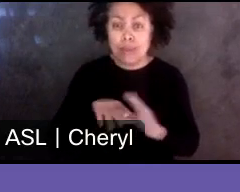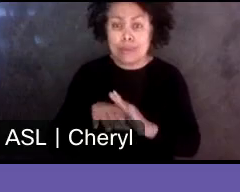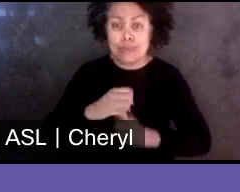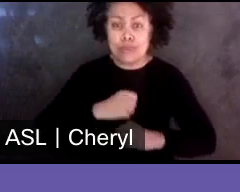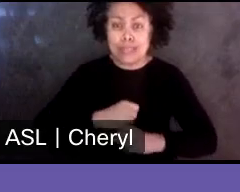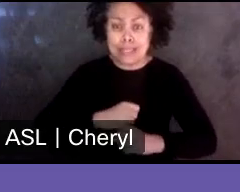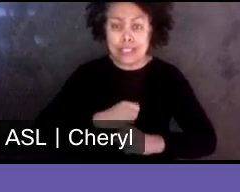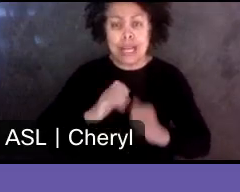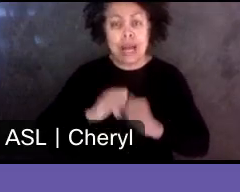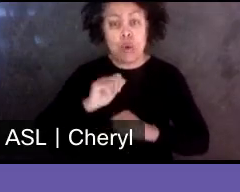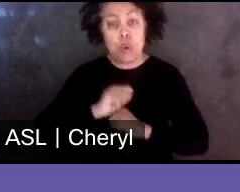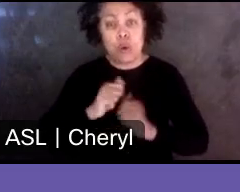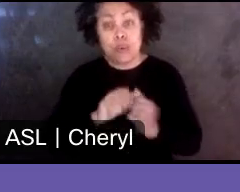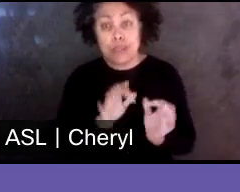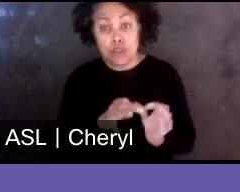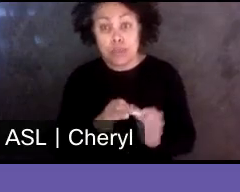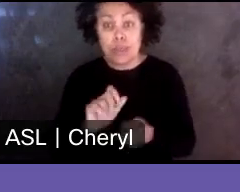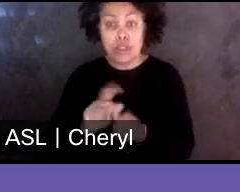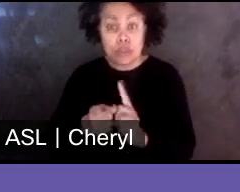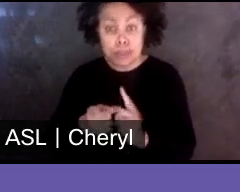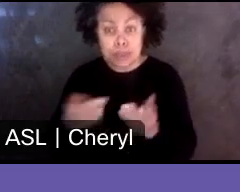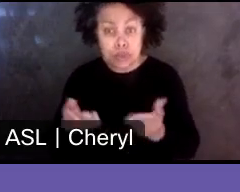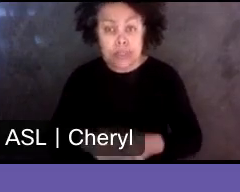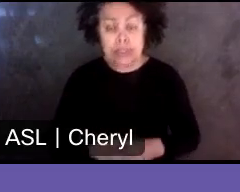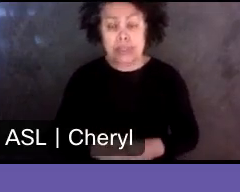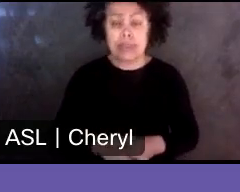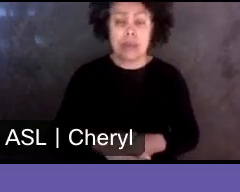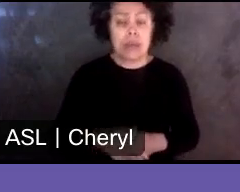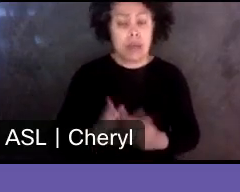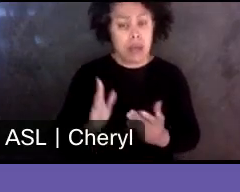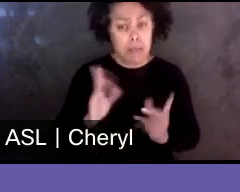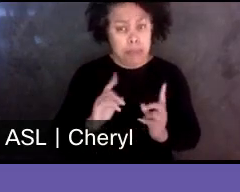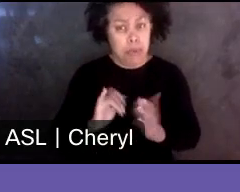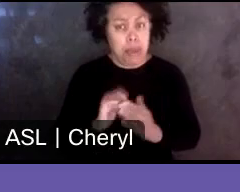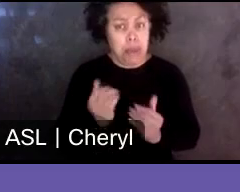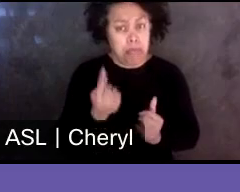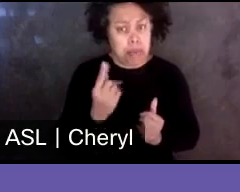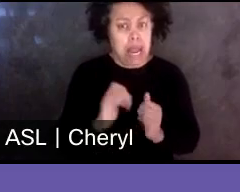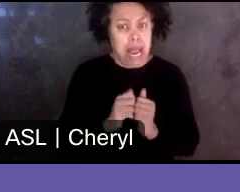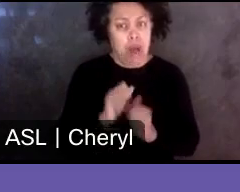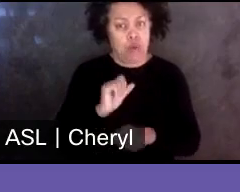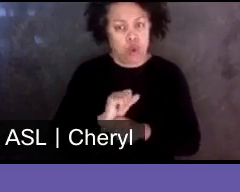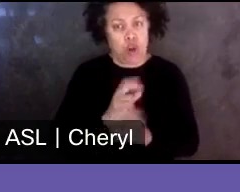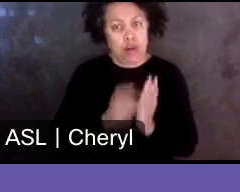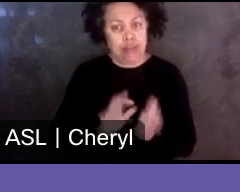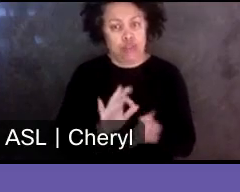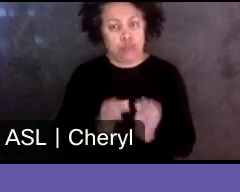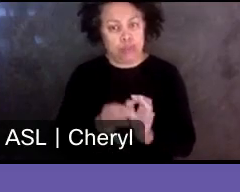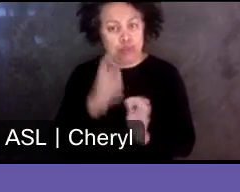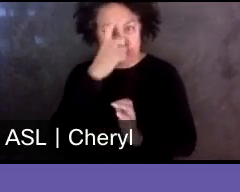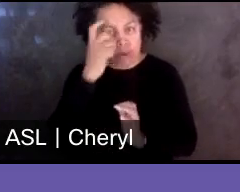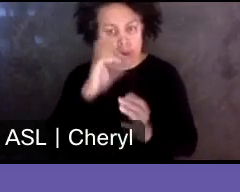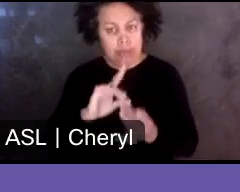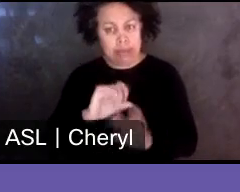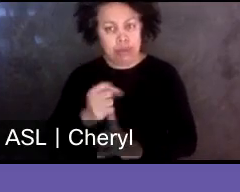working with interpretation services, trauma-informed resources for interpreters, and capacity-building resources for